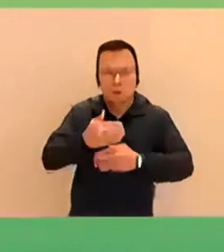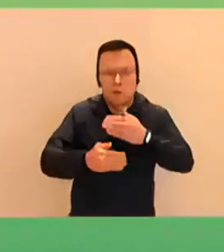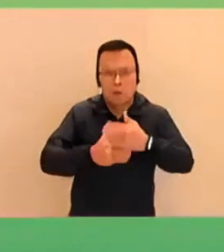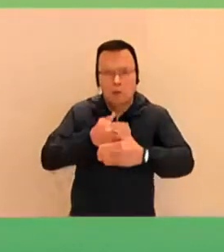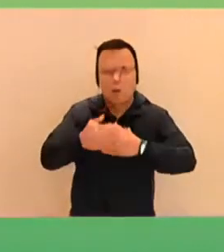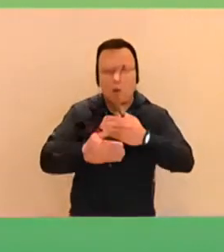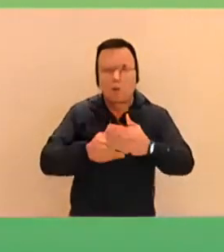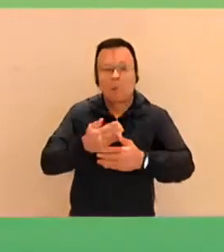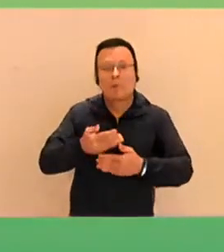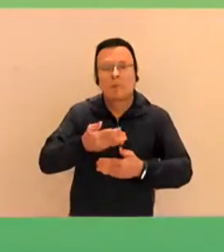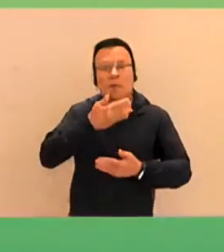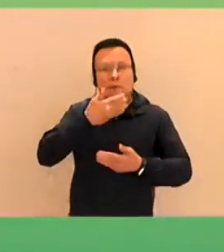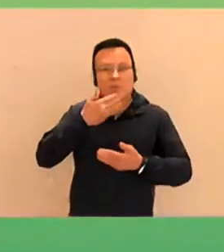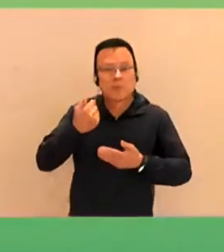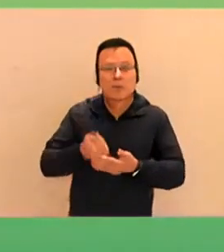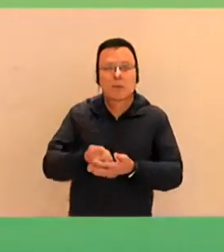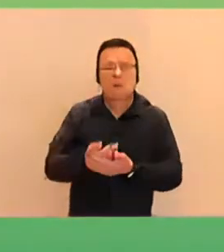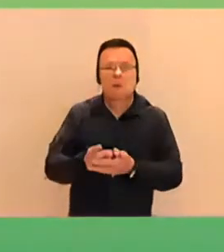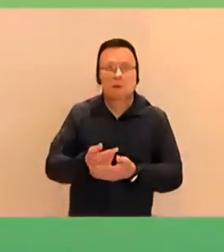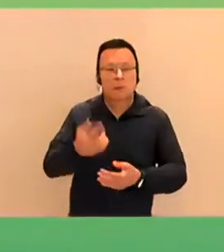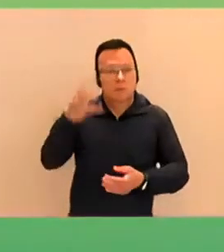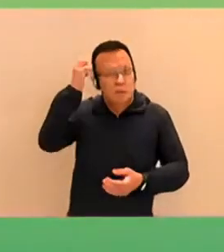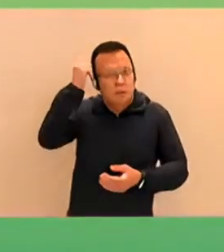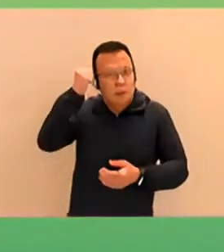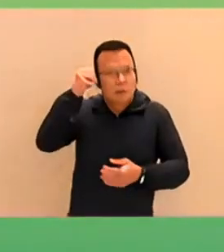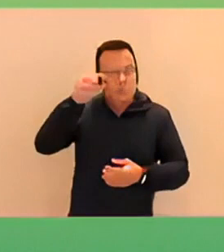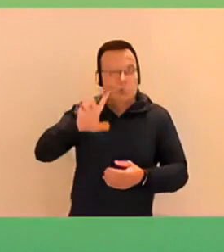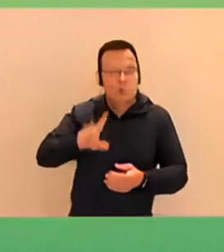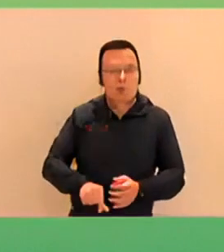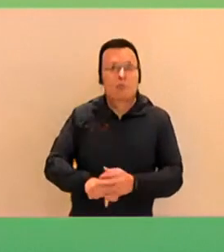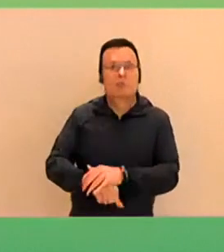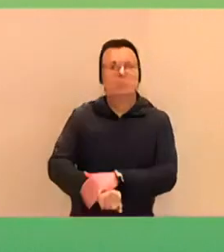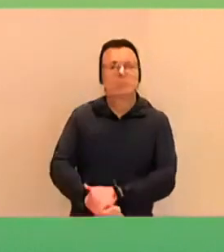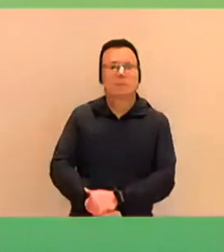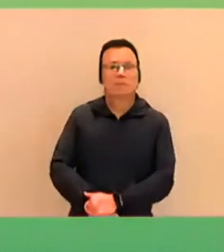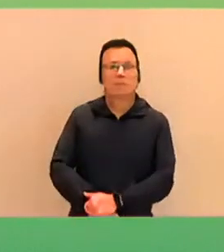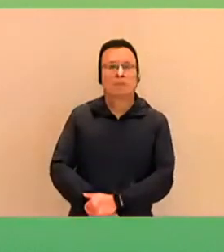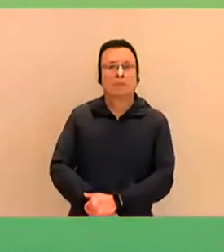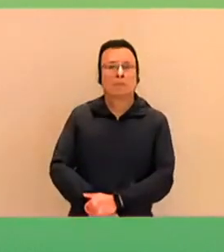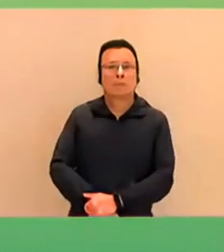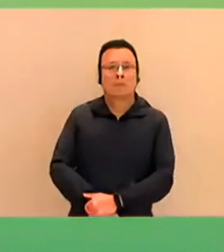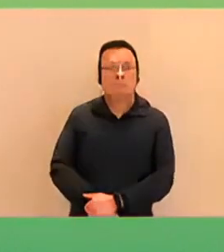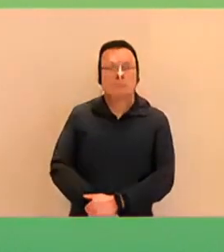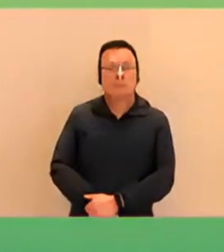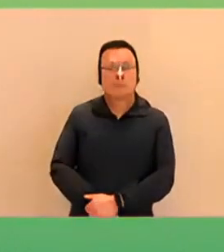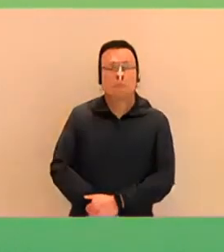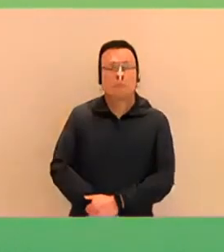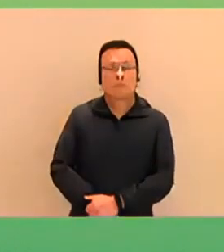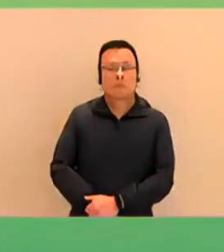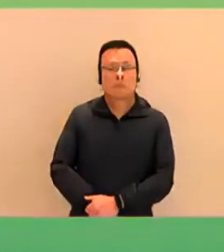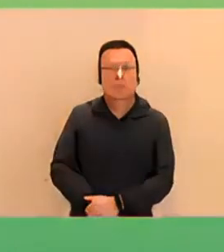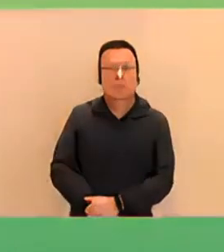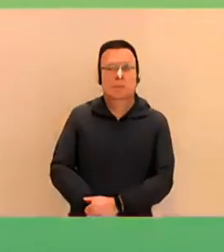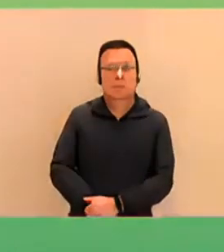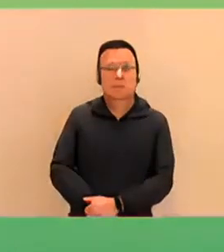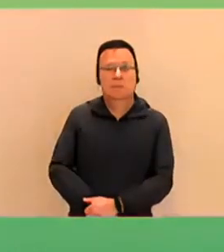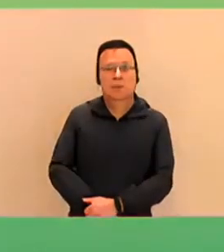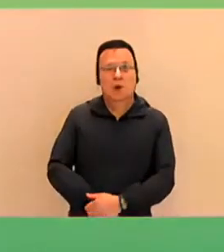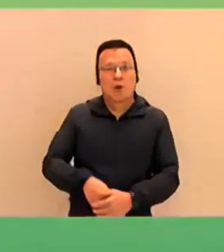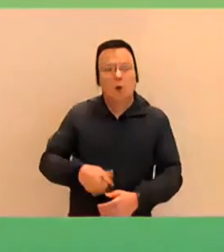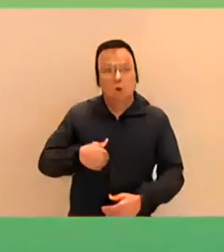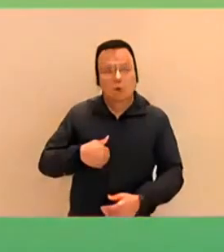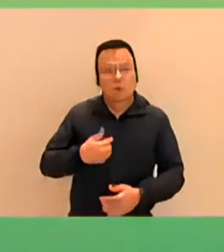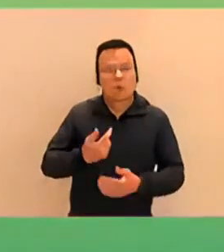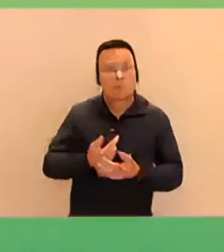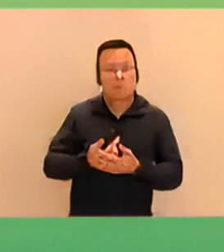green building and also as well as well building will contribute to sustainable and net zero community